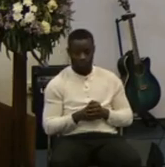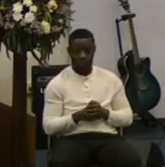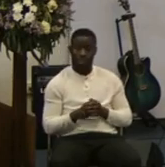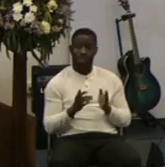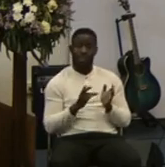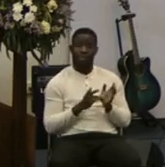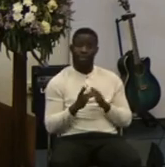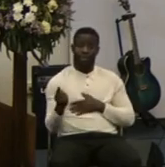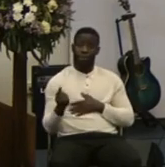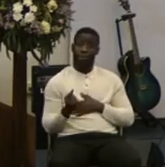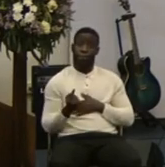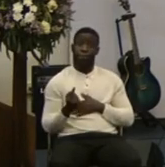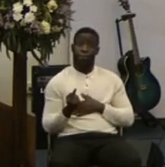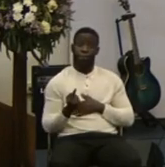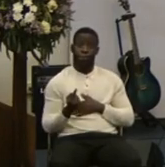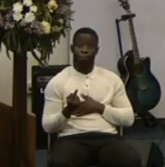And Jesus turns up.